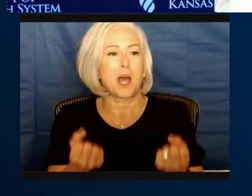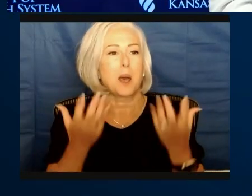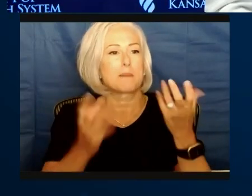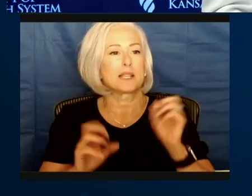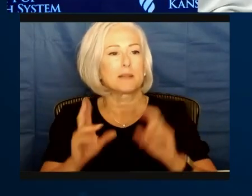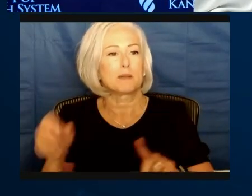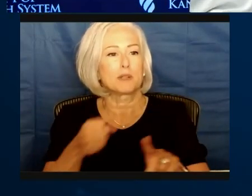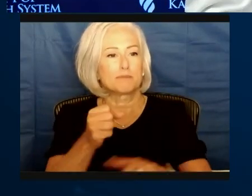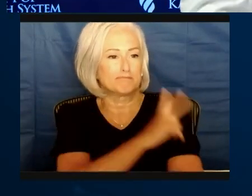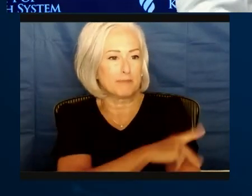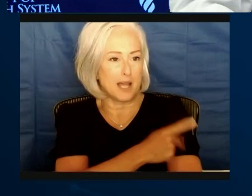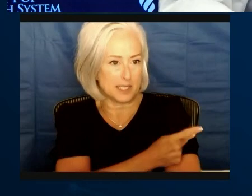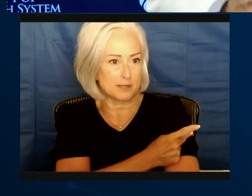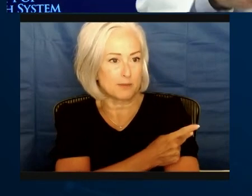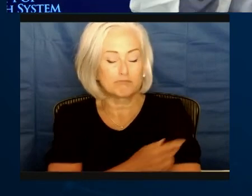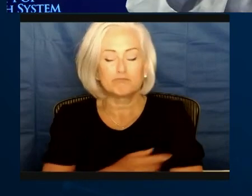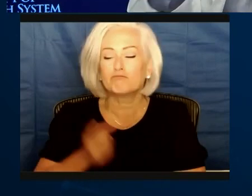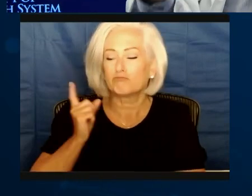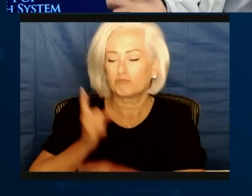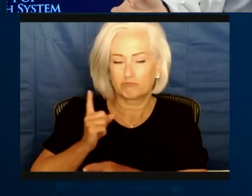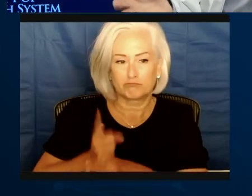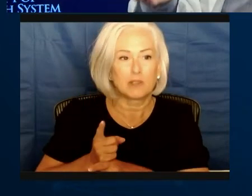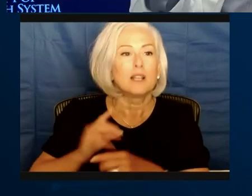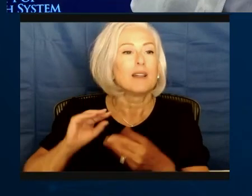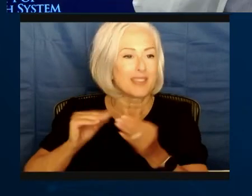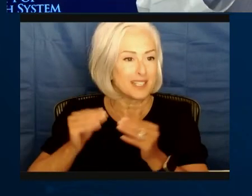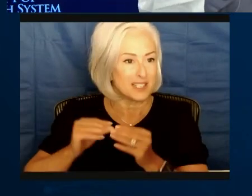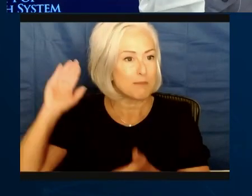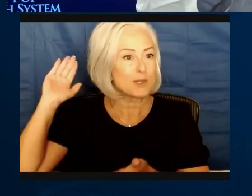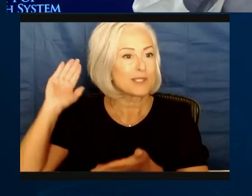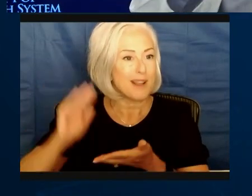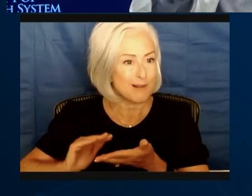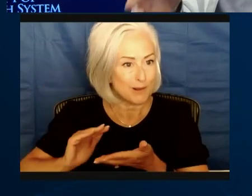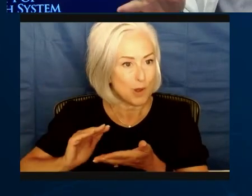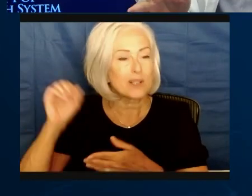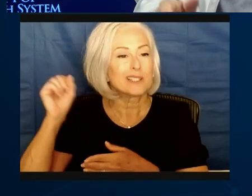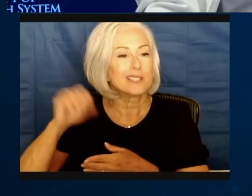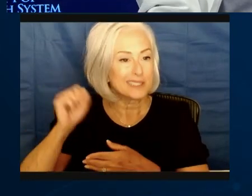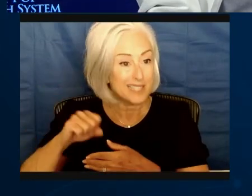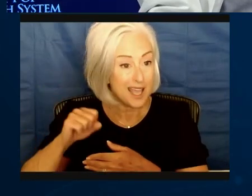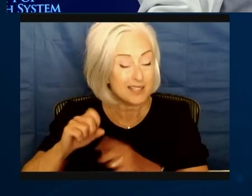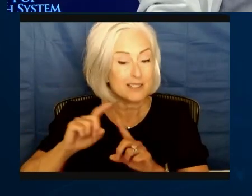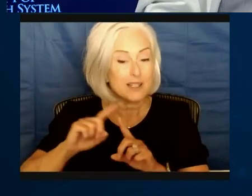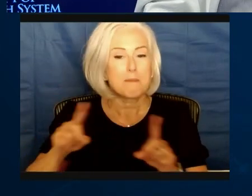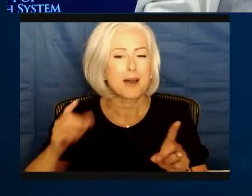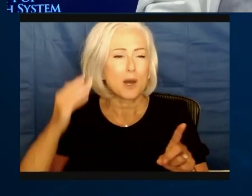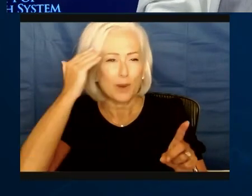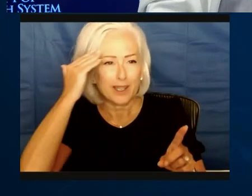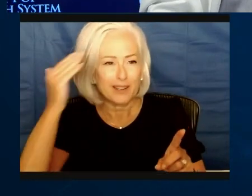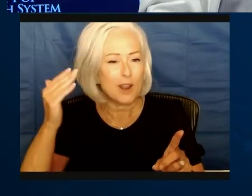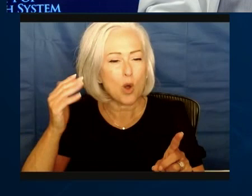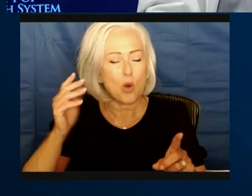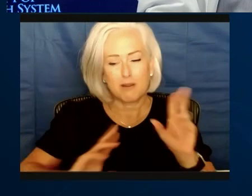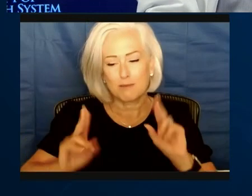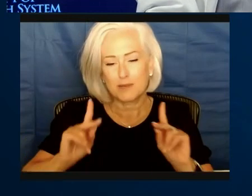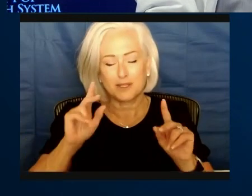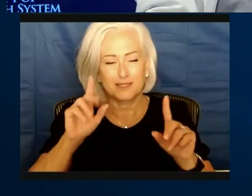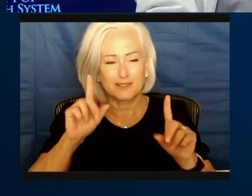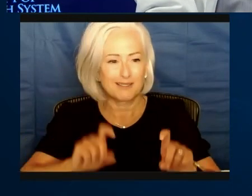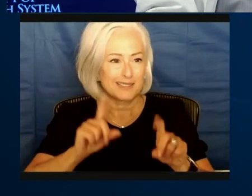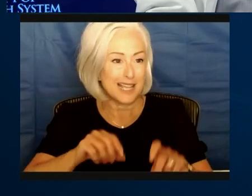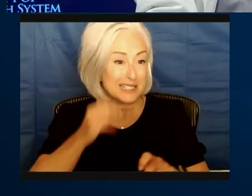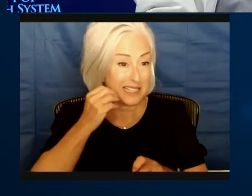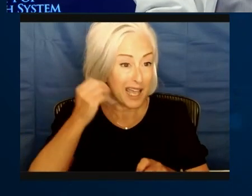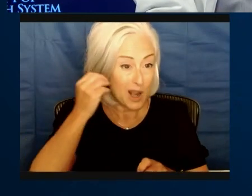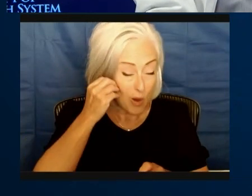rate of transmission is so high, but we aren't doing that much testing, or it's at-home testing. People aren't talking about it as much. But hospitalizations aren't where